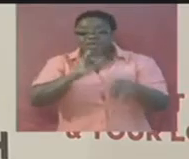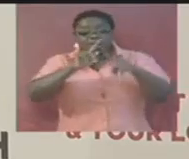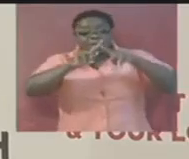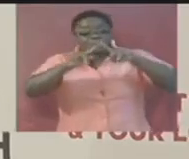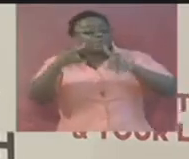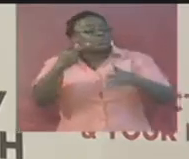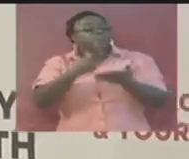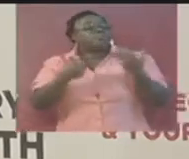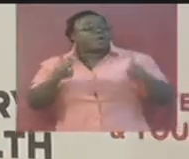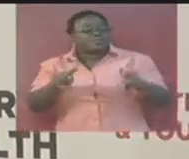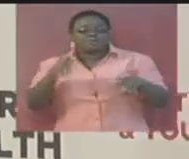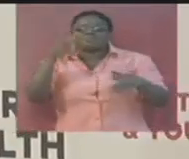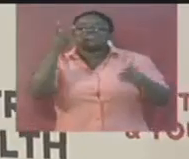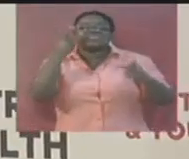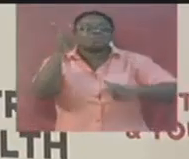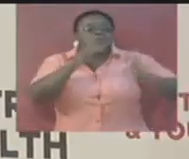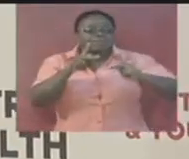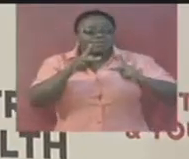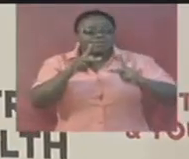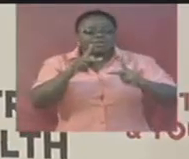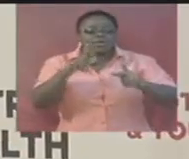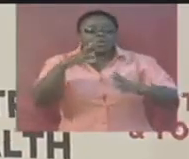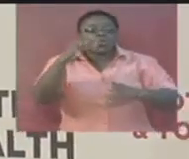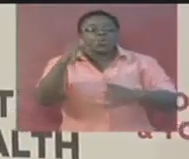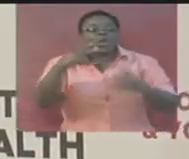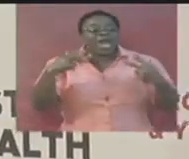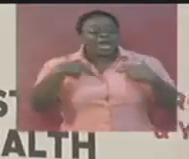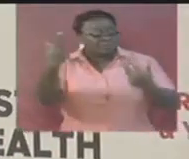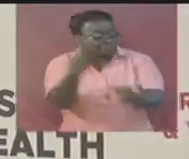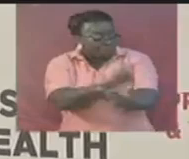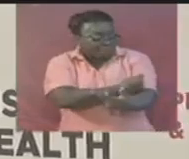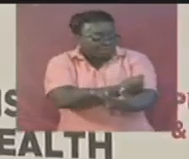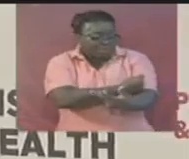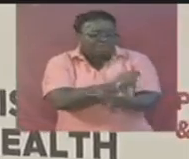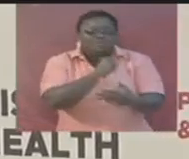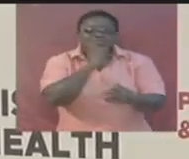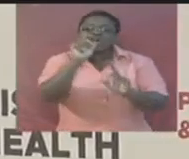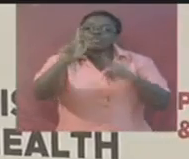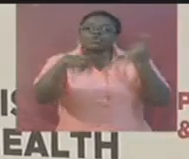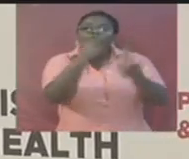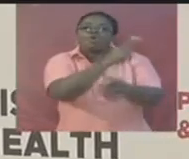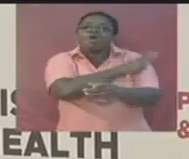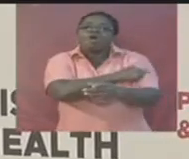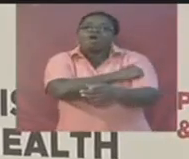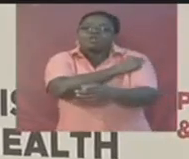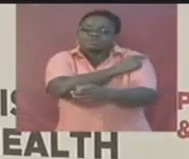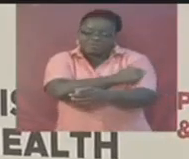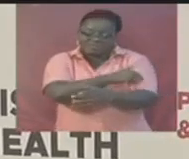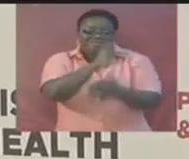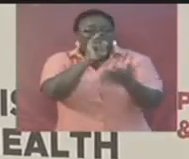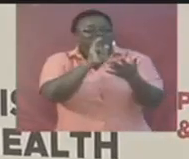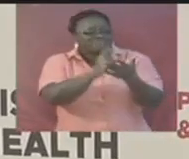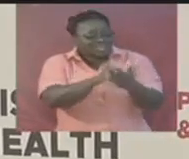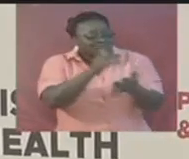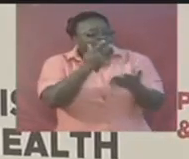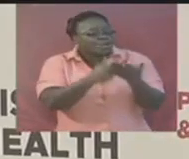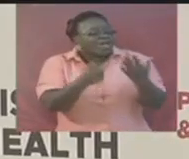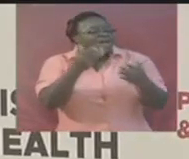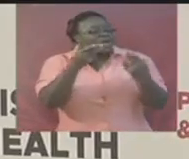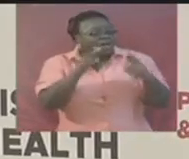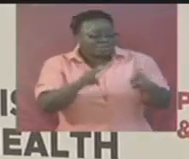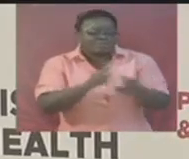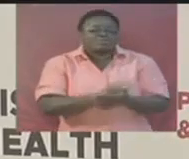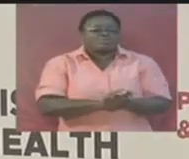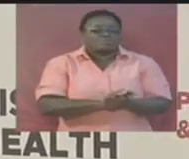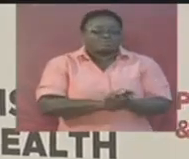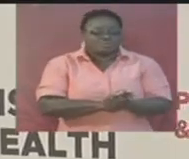have less transmission of the virus, and in that way protecting those who cannot make good responses. Cannot, for whatever reason, they